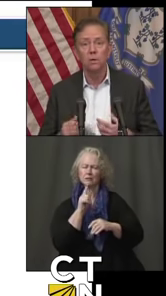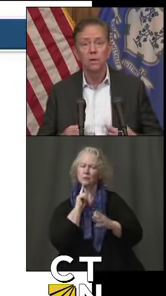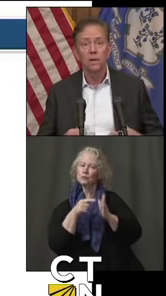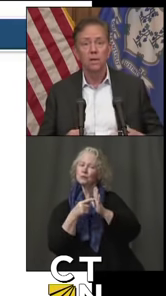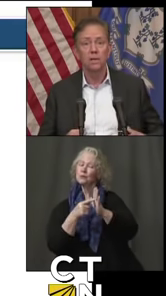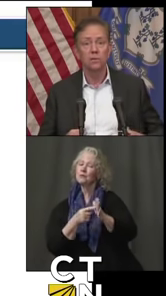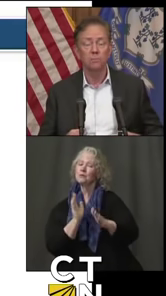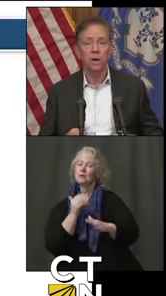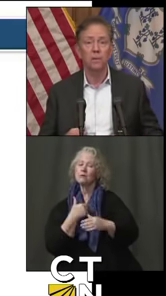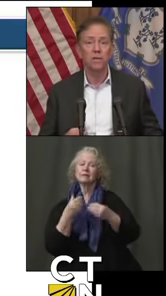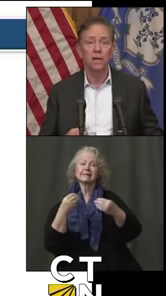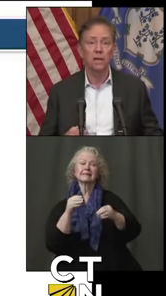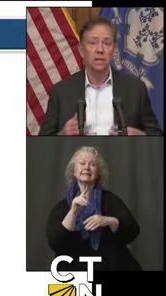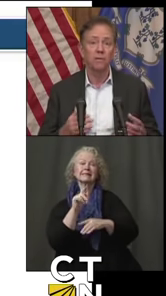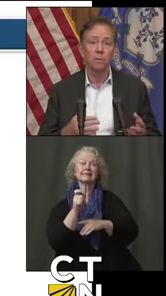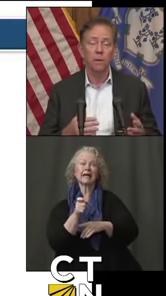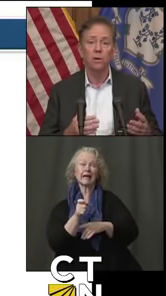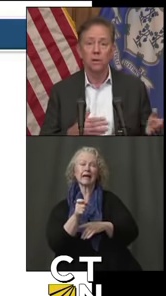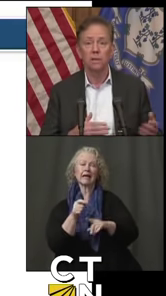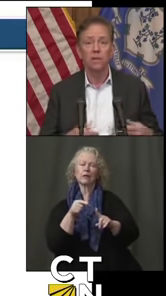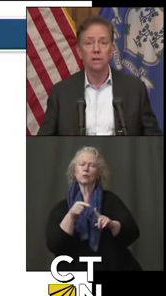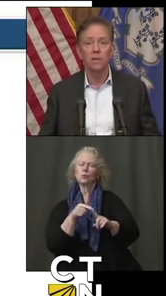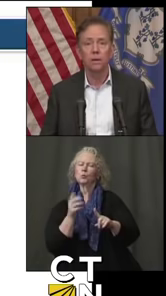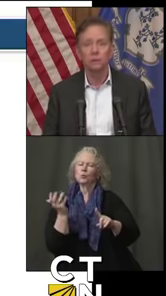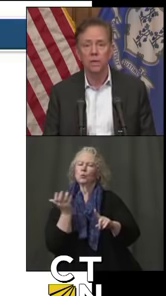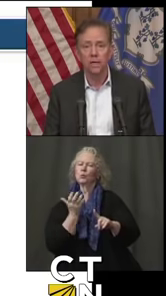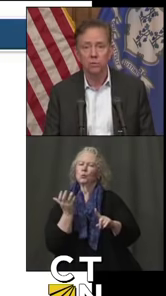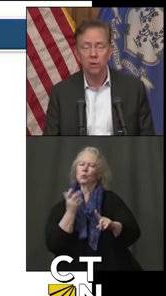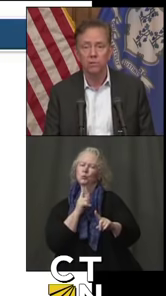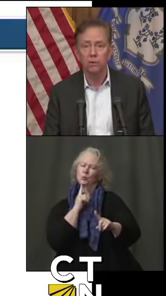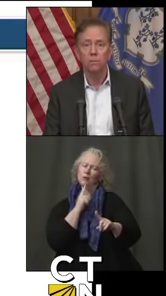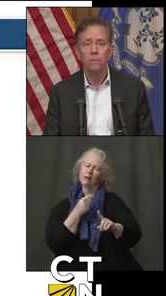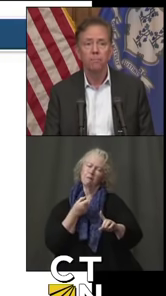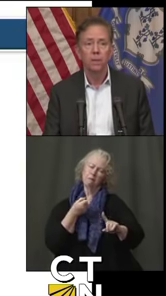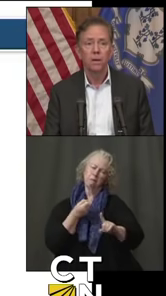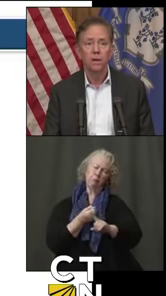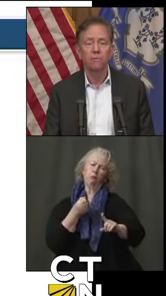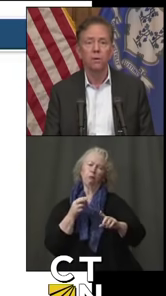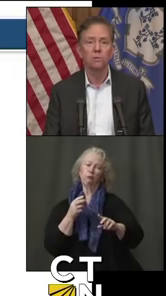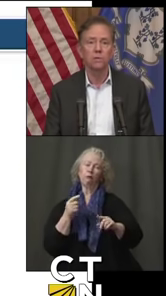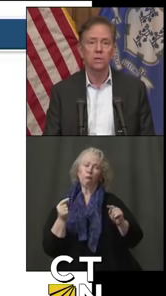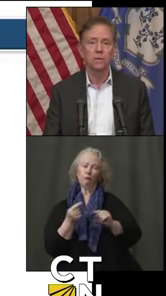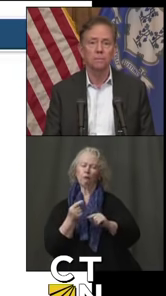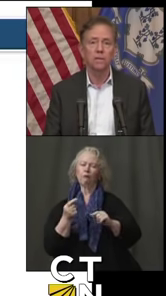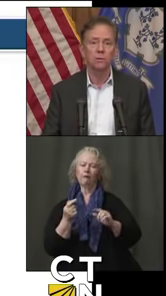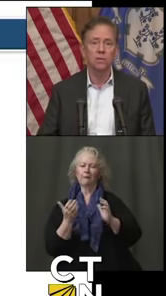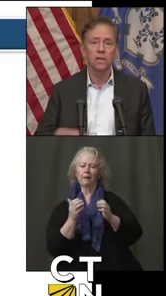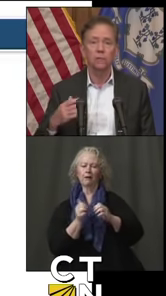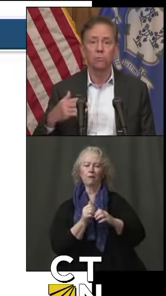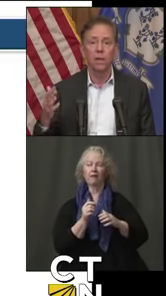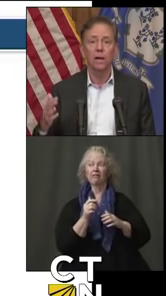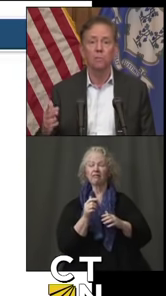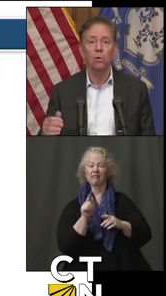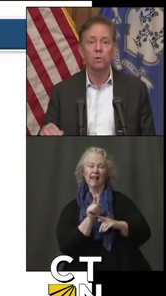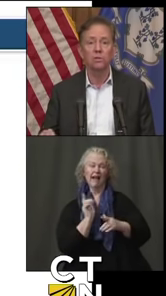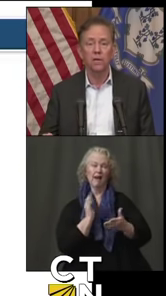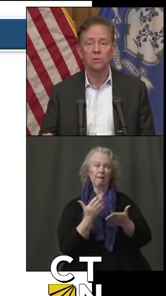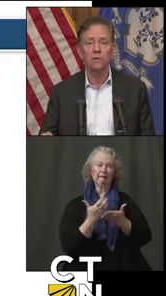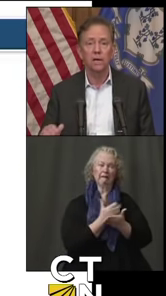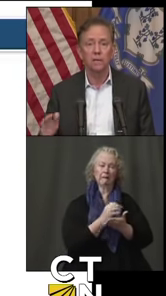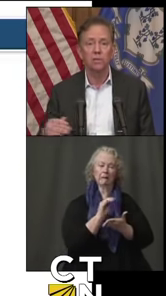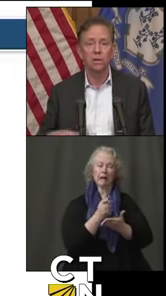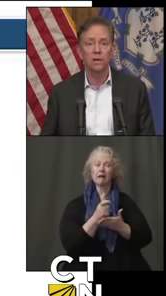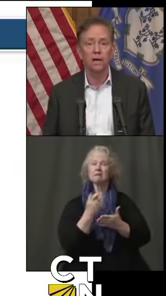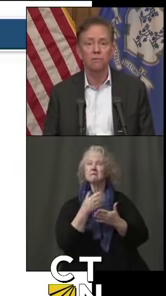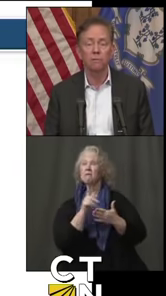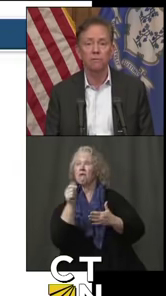revenue is probably taken even a bigger hit than the income tax revenue. And for those states that rely more on sales